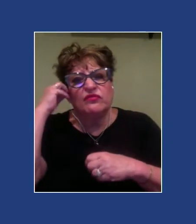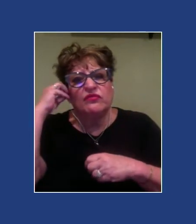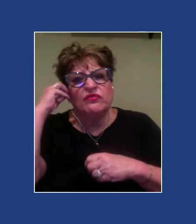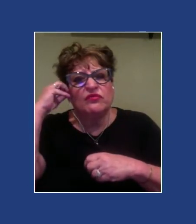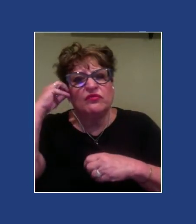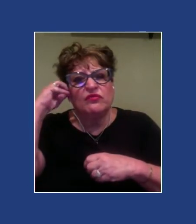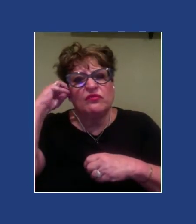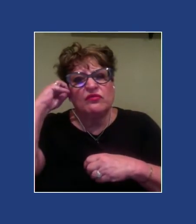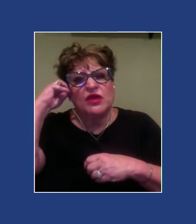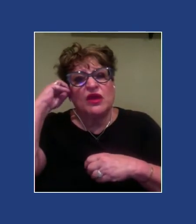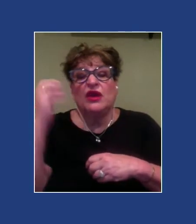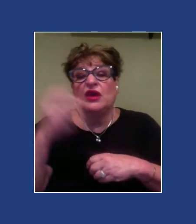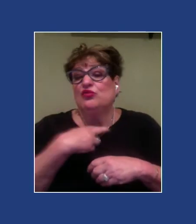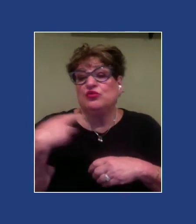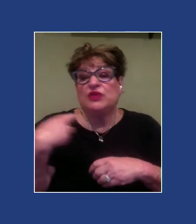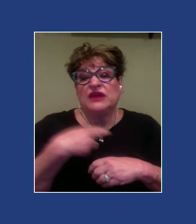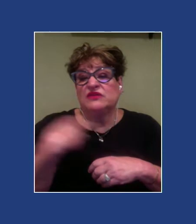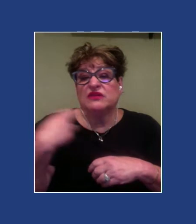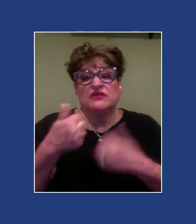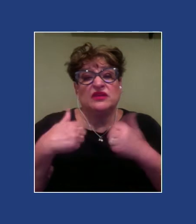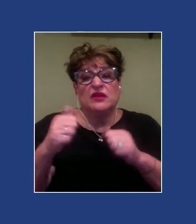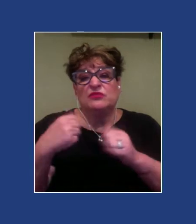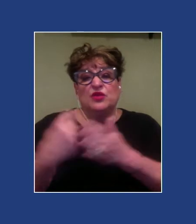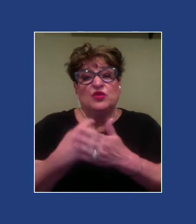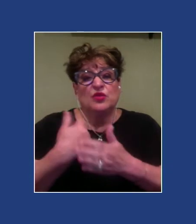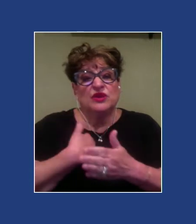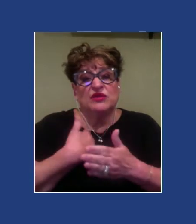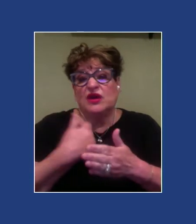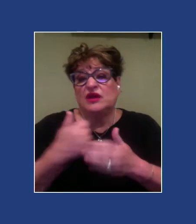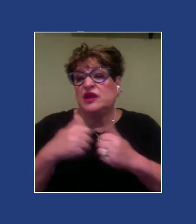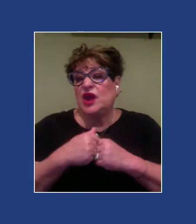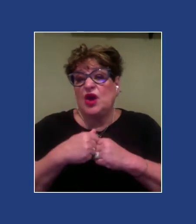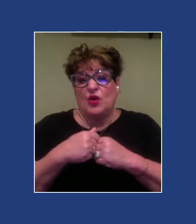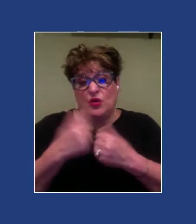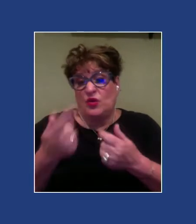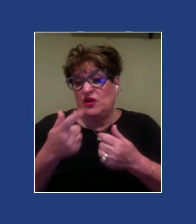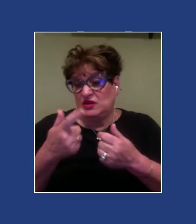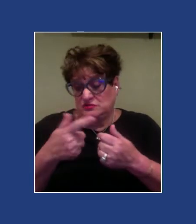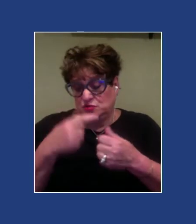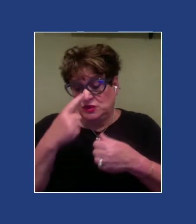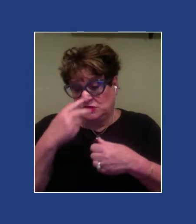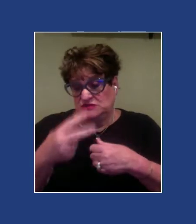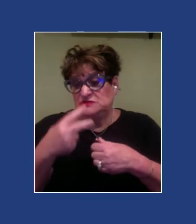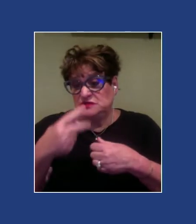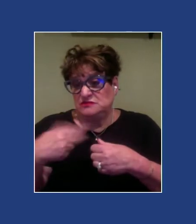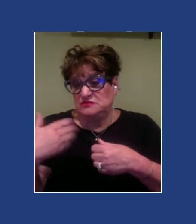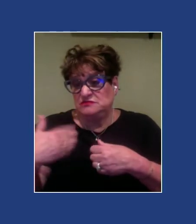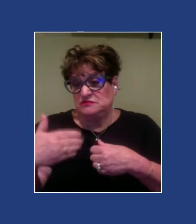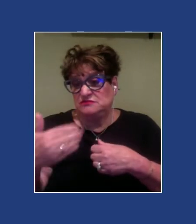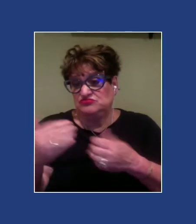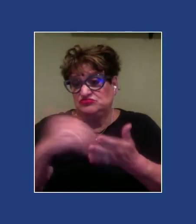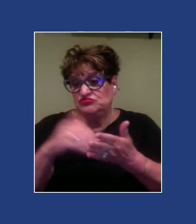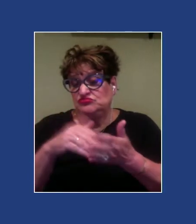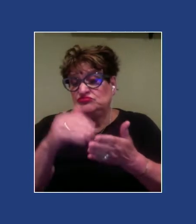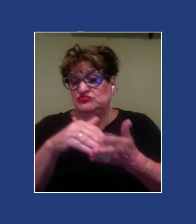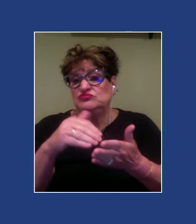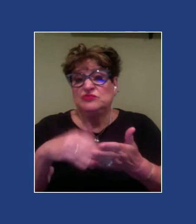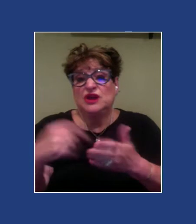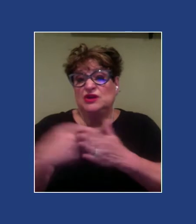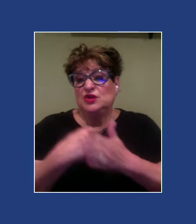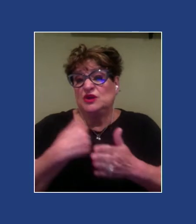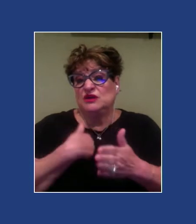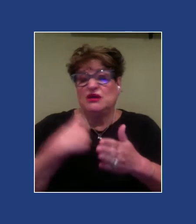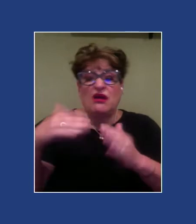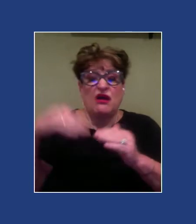The risk of attempting suicide, or the lifetime prevalence of suicide attempts, is higher for gender minority adults than it is